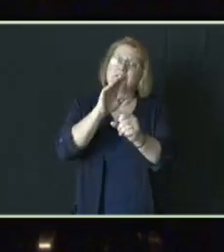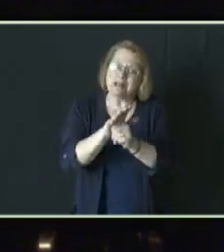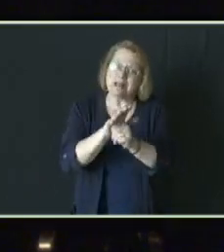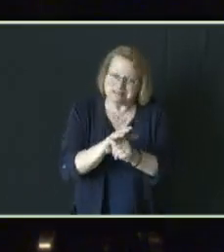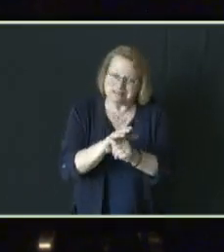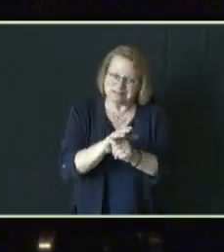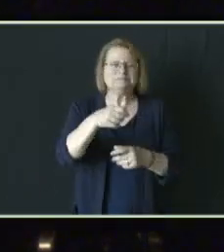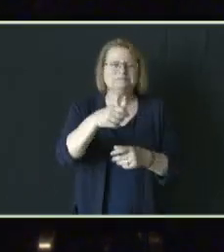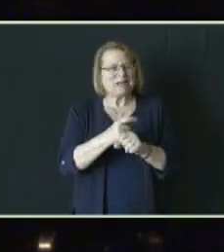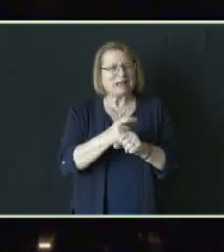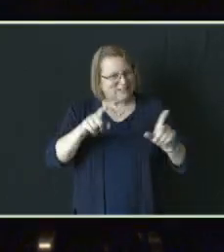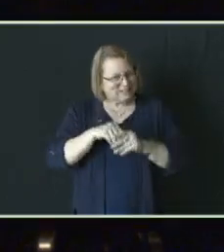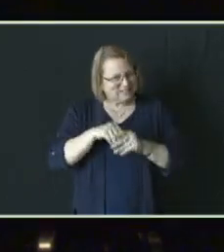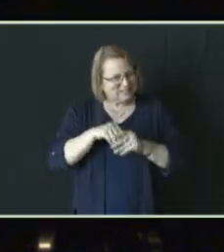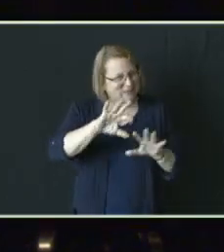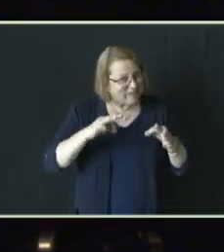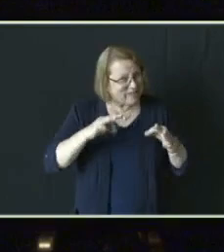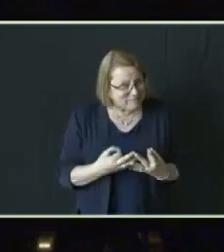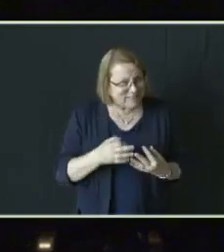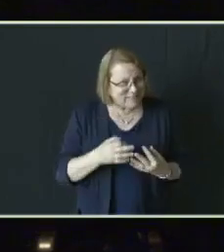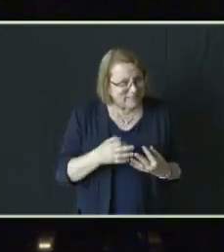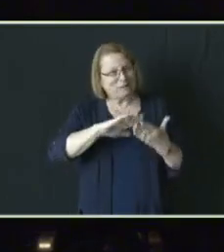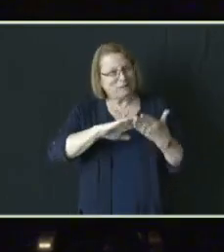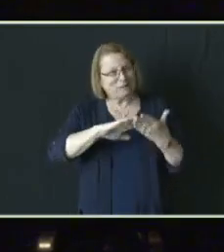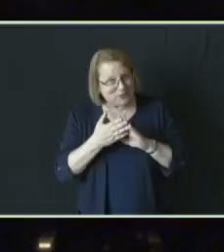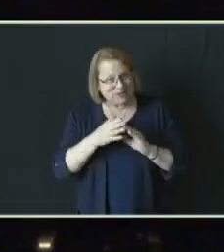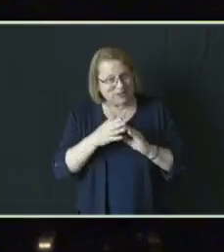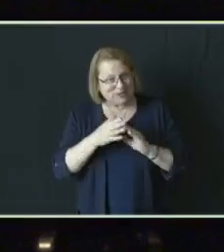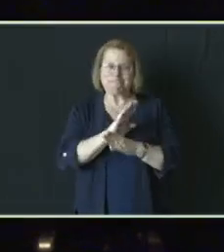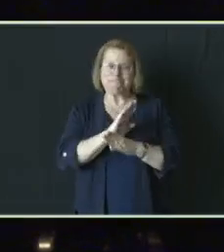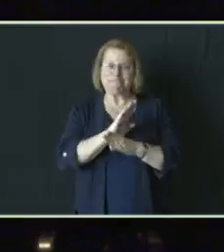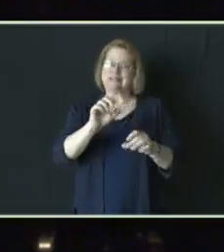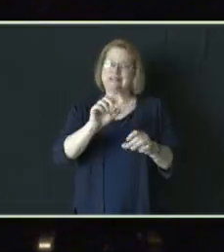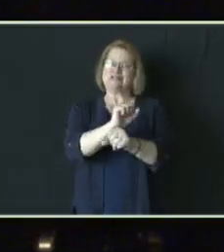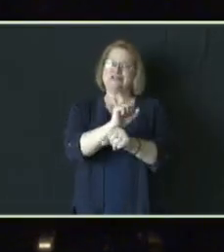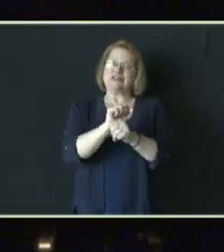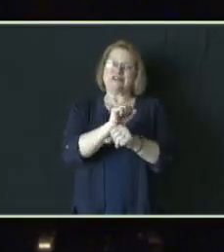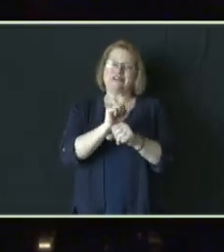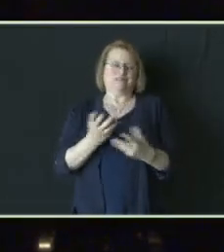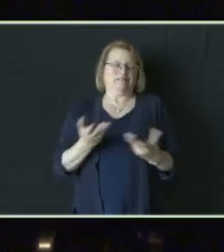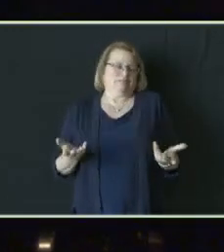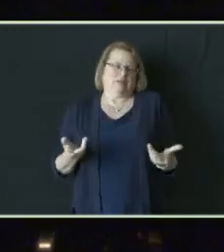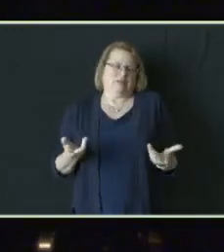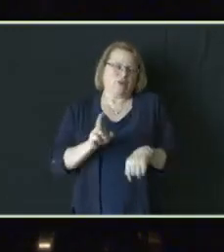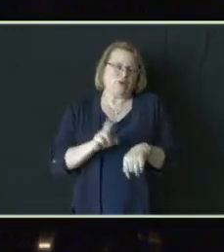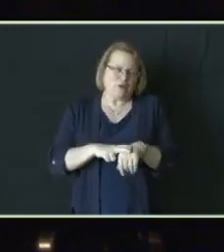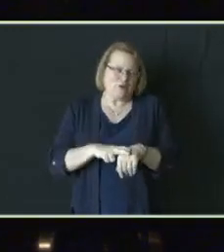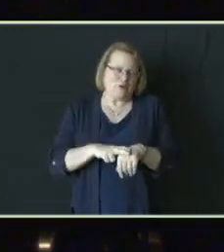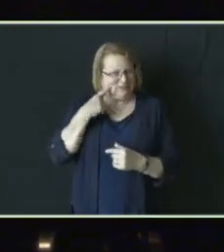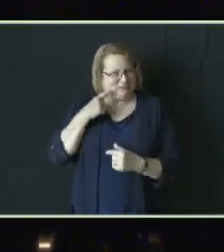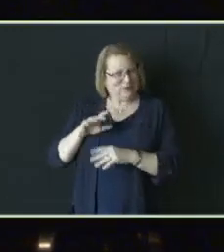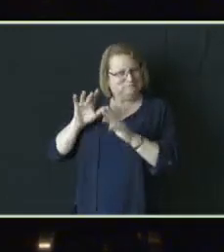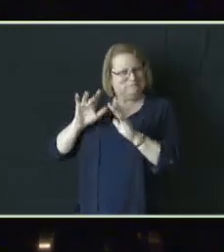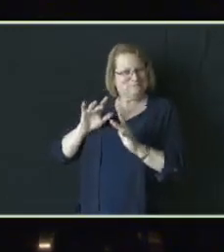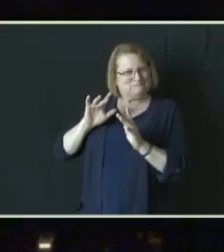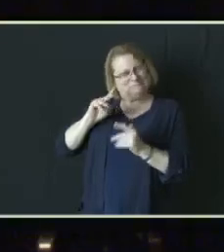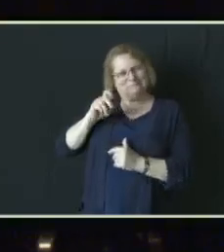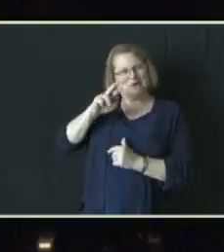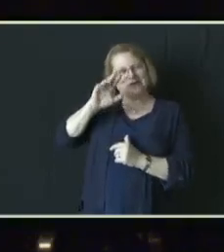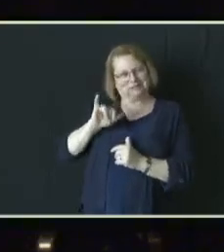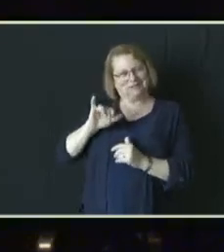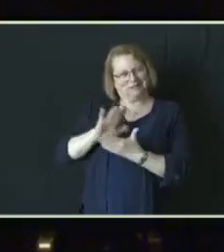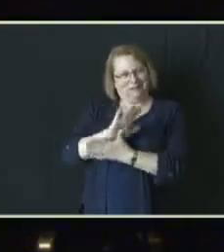family, your community, your business careers, and of course, Mercy College.